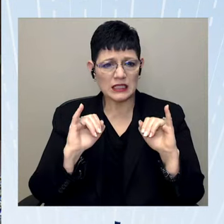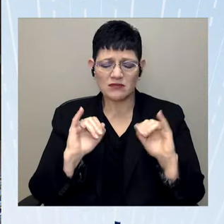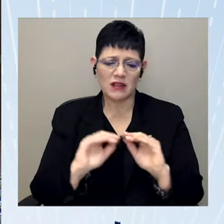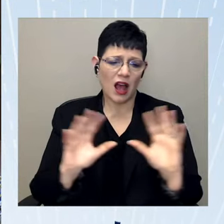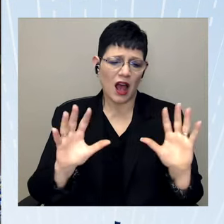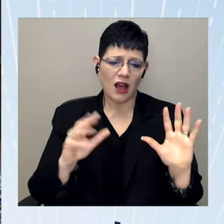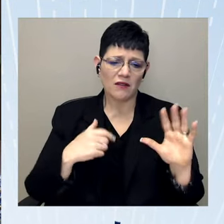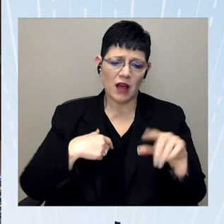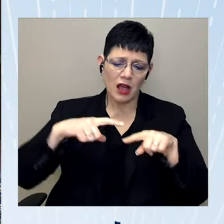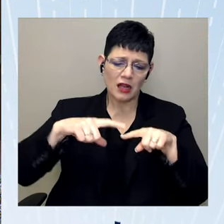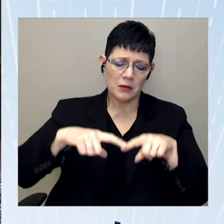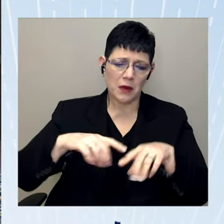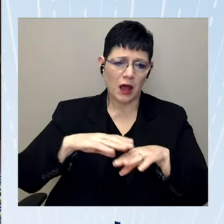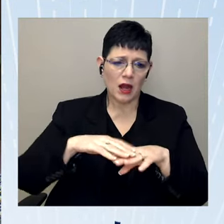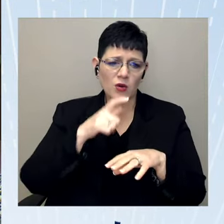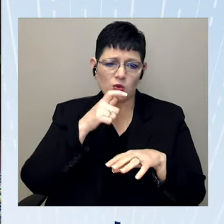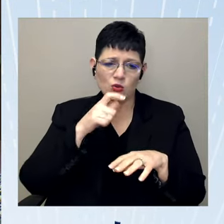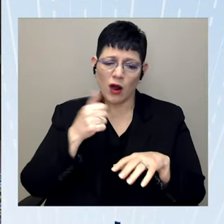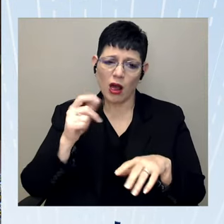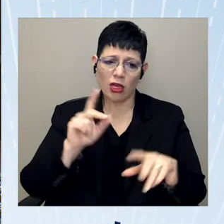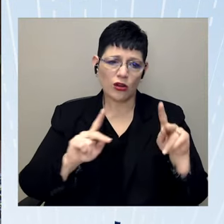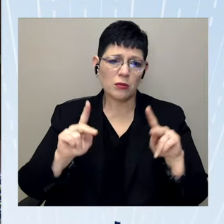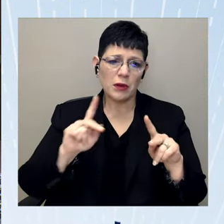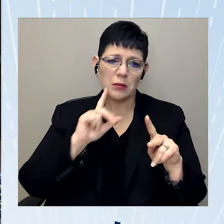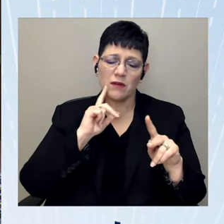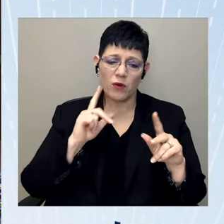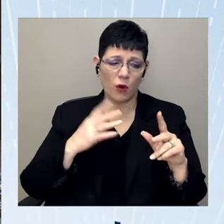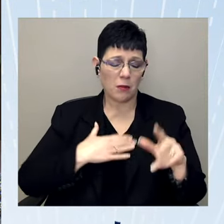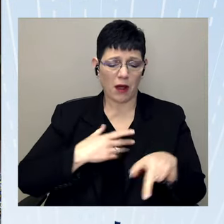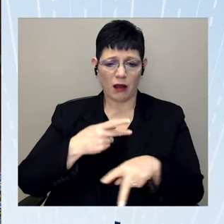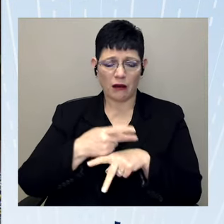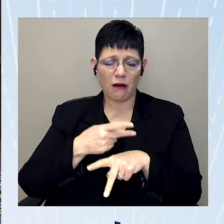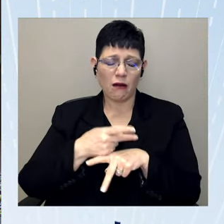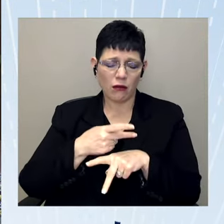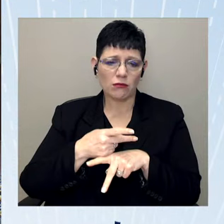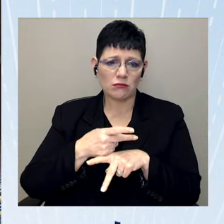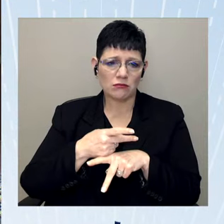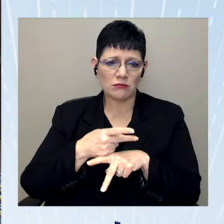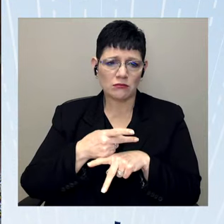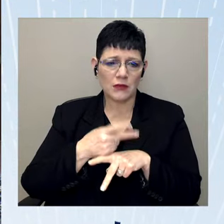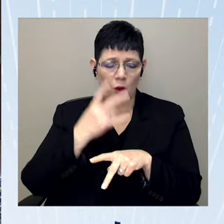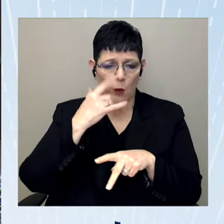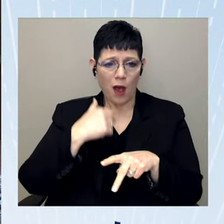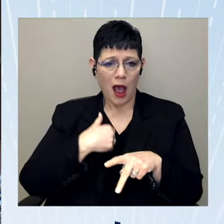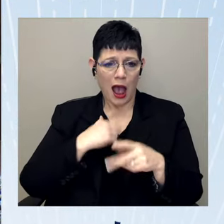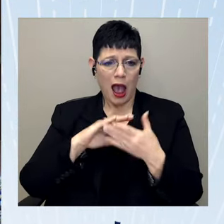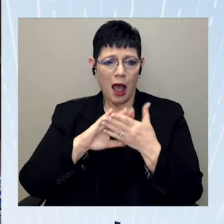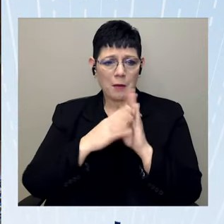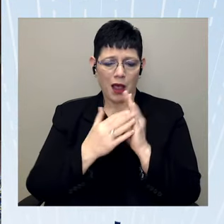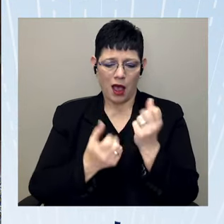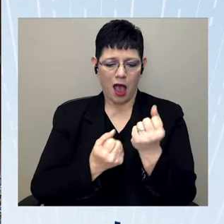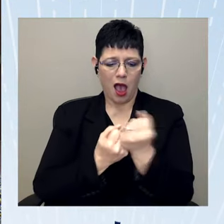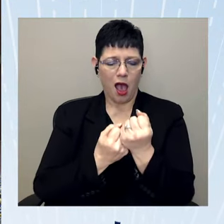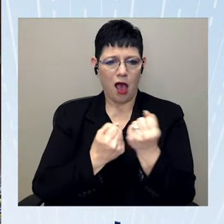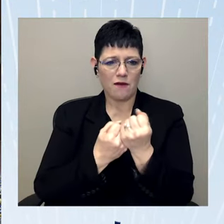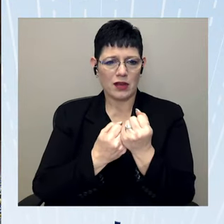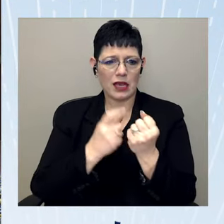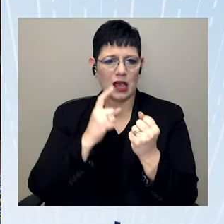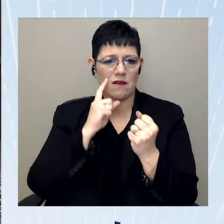on people for almost all aspects of my care. That is why I have become an advocate for those with